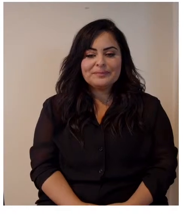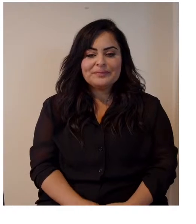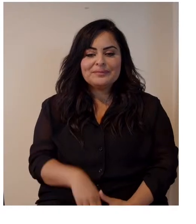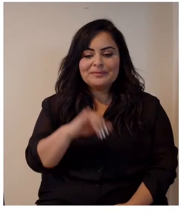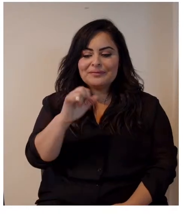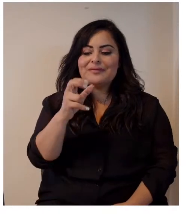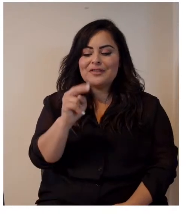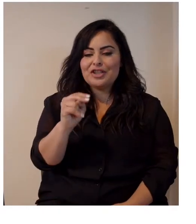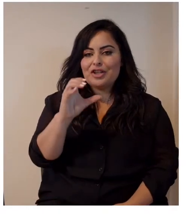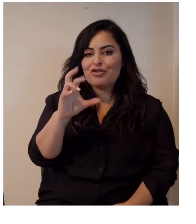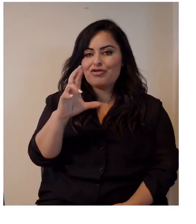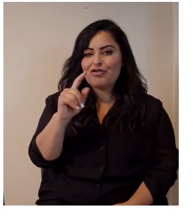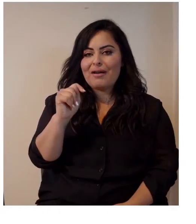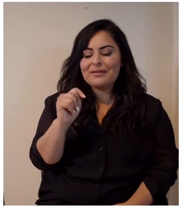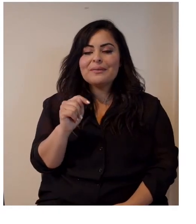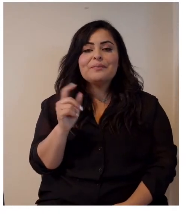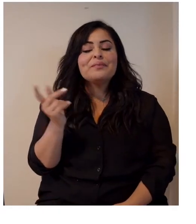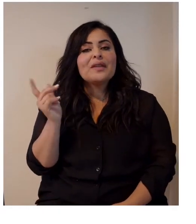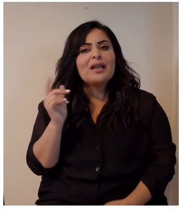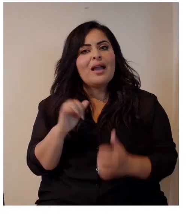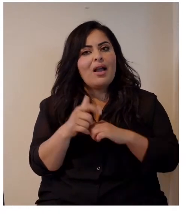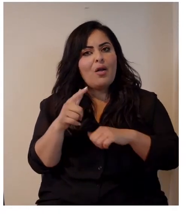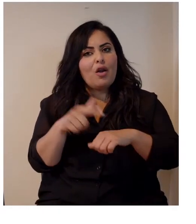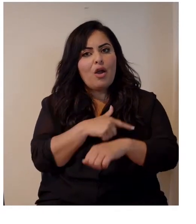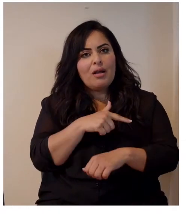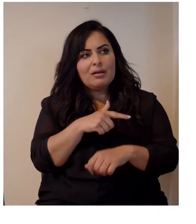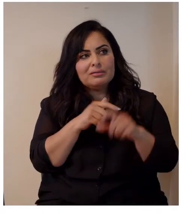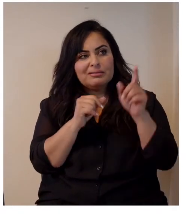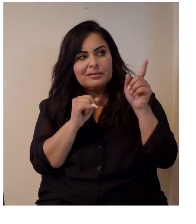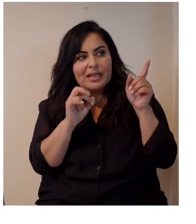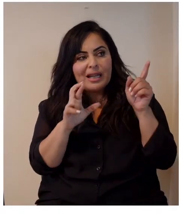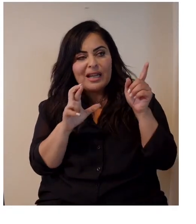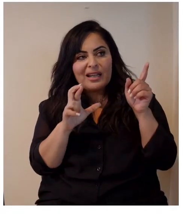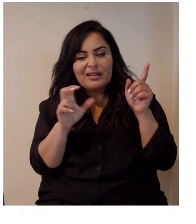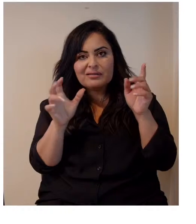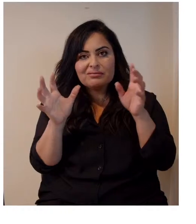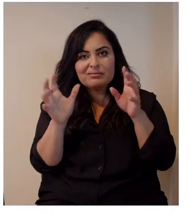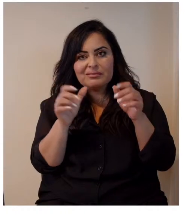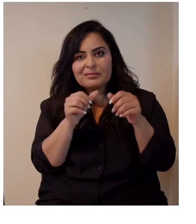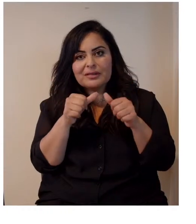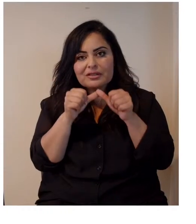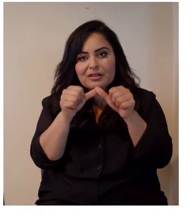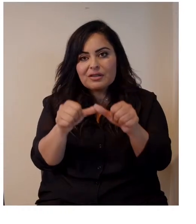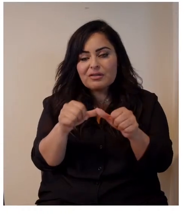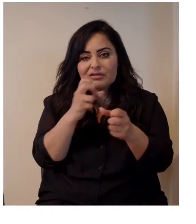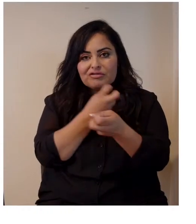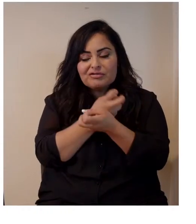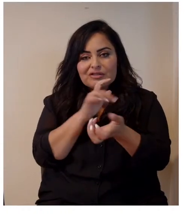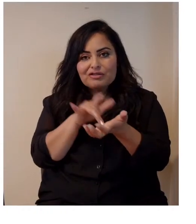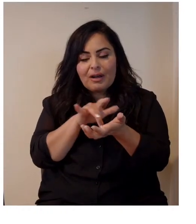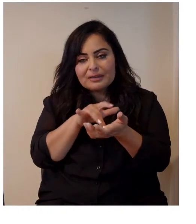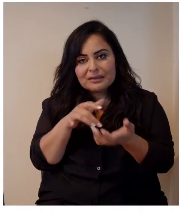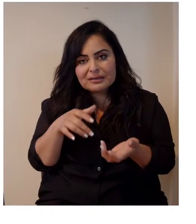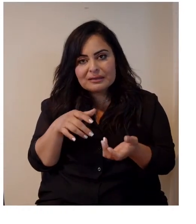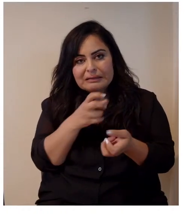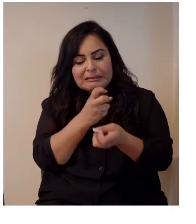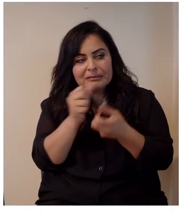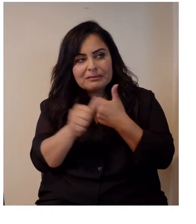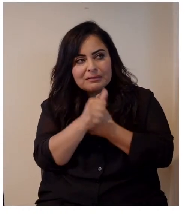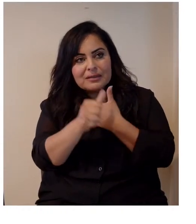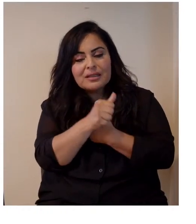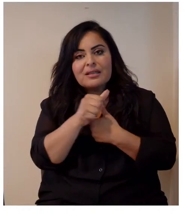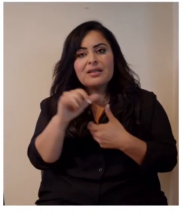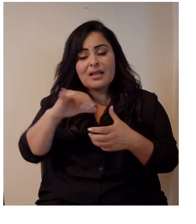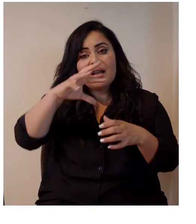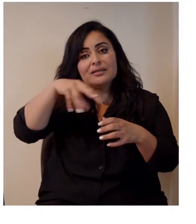Alrighty. First question was, how long can we expect the air to be toxic here in LA due to these wildfires? We look at smoke from a